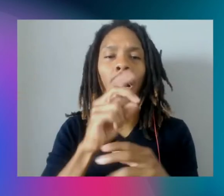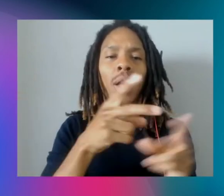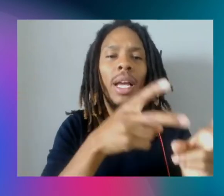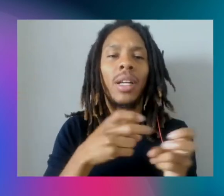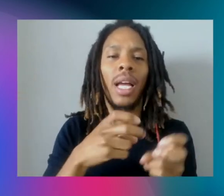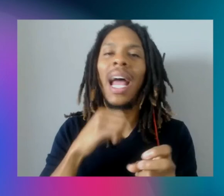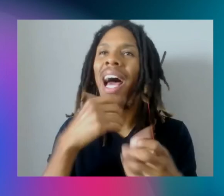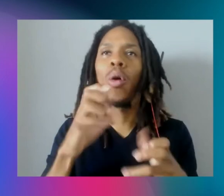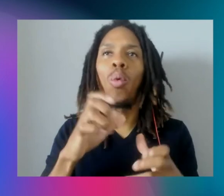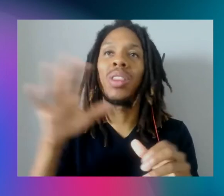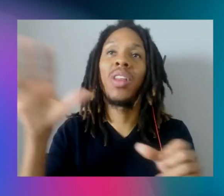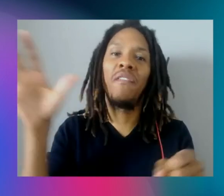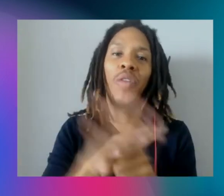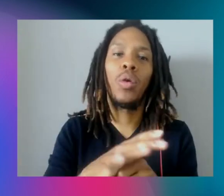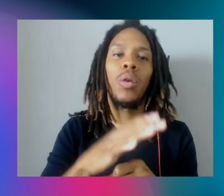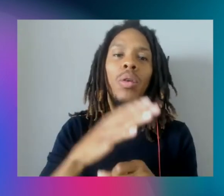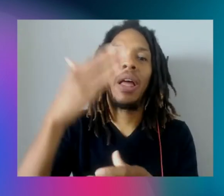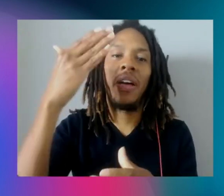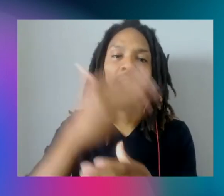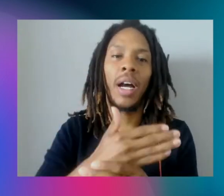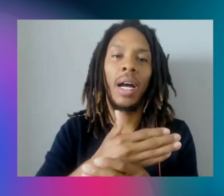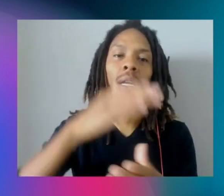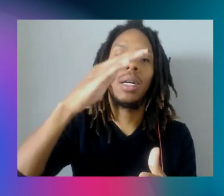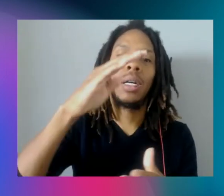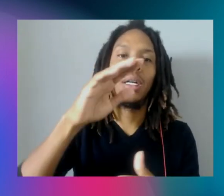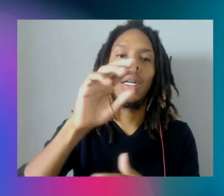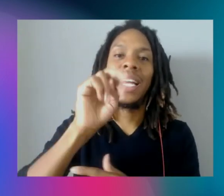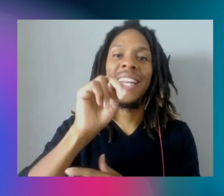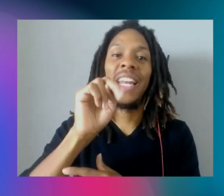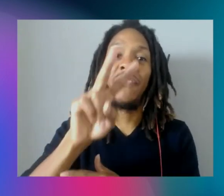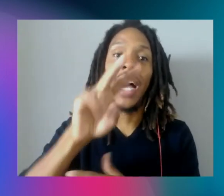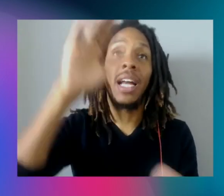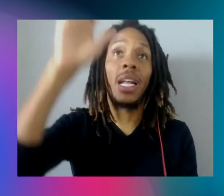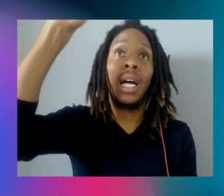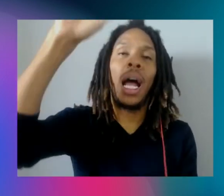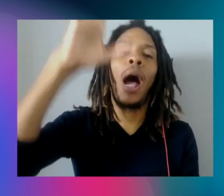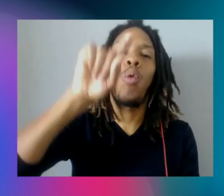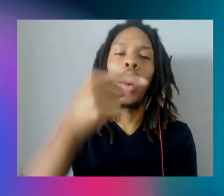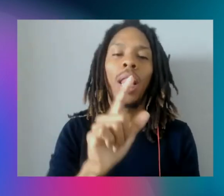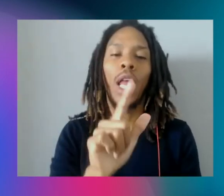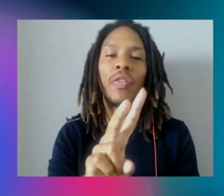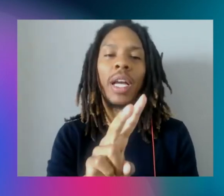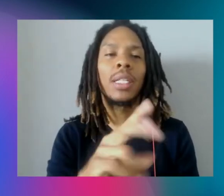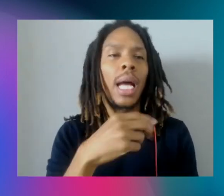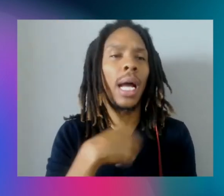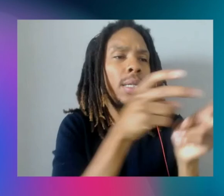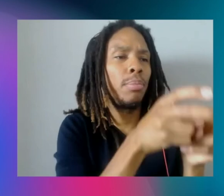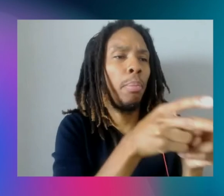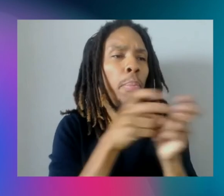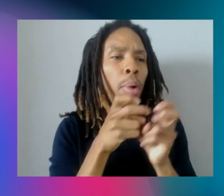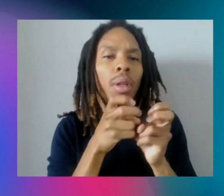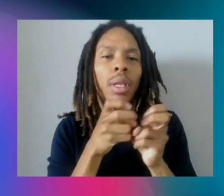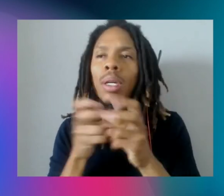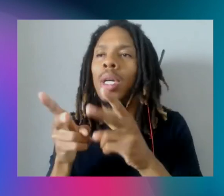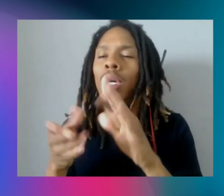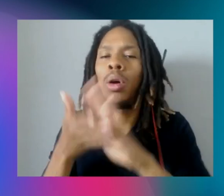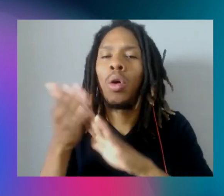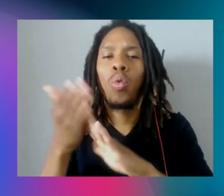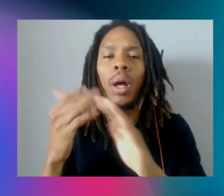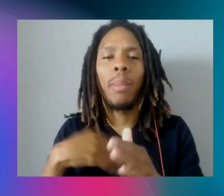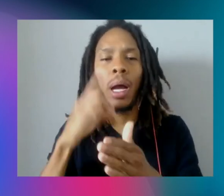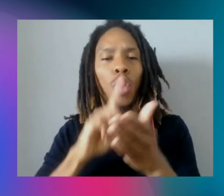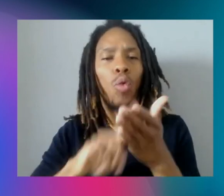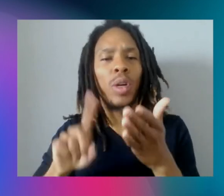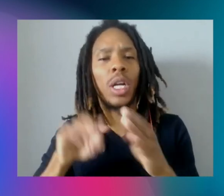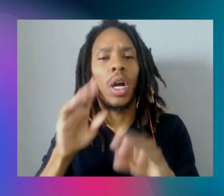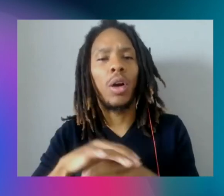the entire, state of Nevada, I just want Las Vegas. Okay. And I can pull just that data out and run my research on that. So, so there's